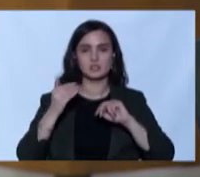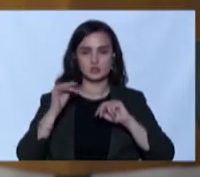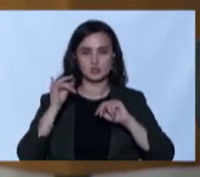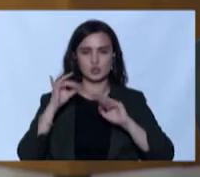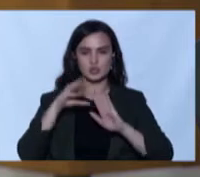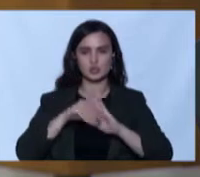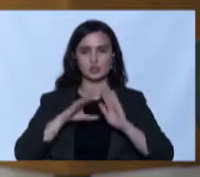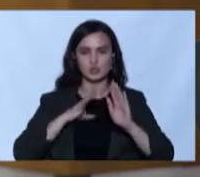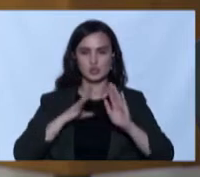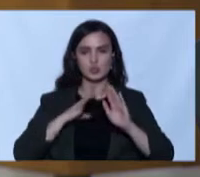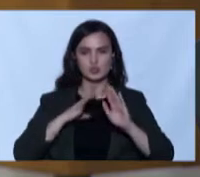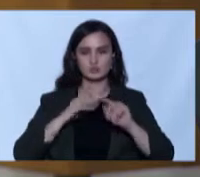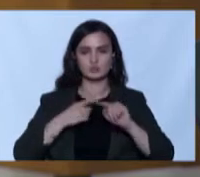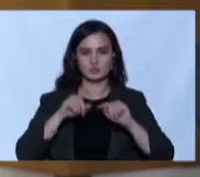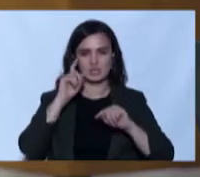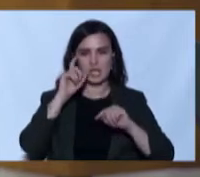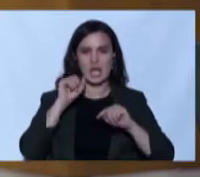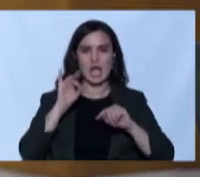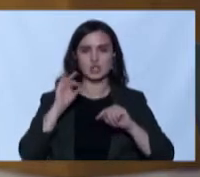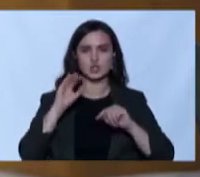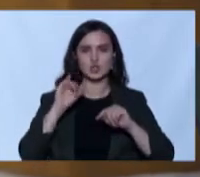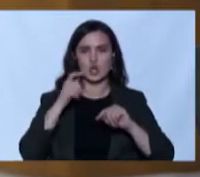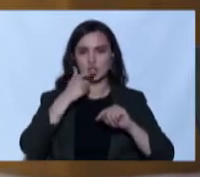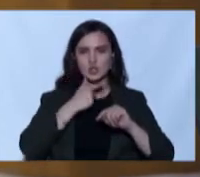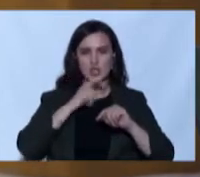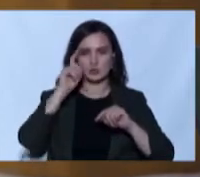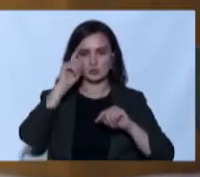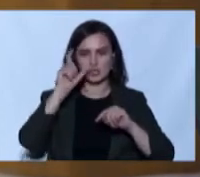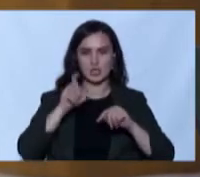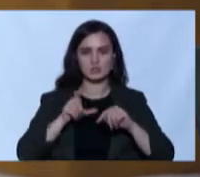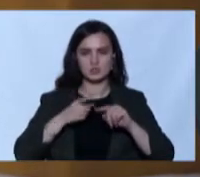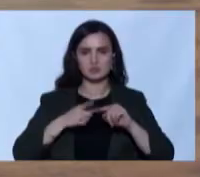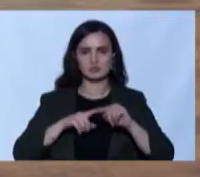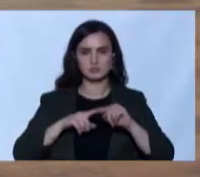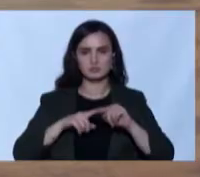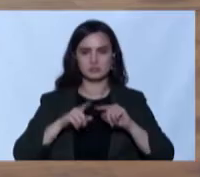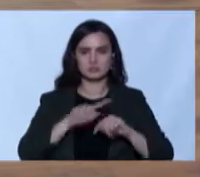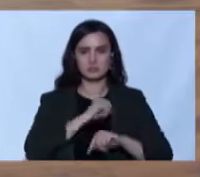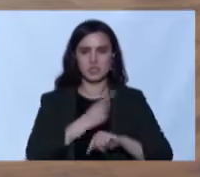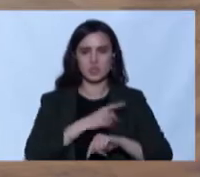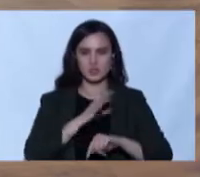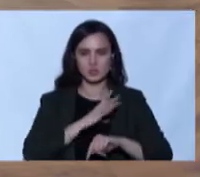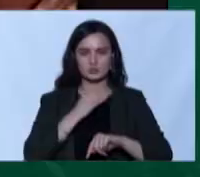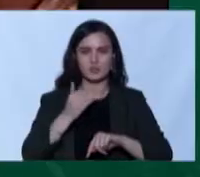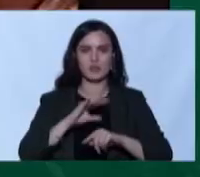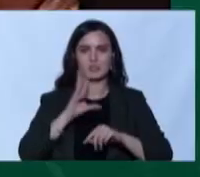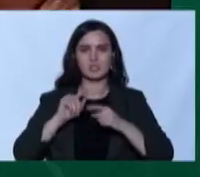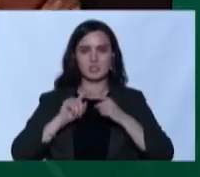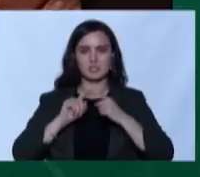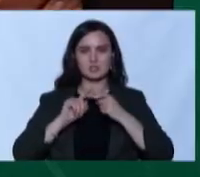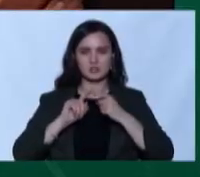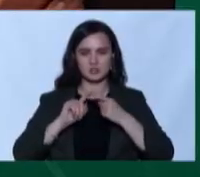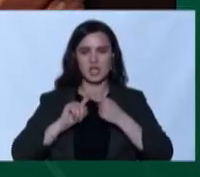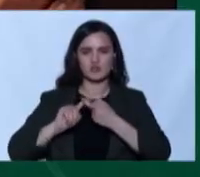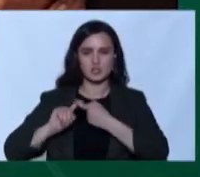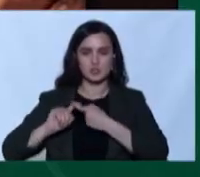was an aristocratic man, an alluring man in that sense. He's got power, he's got affluence, and it turns